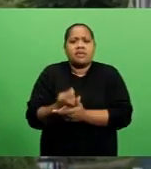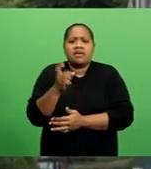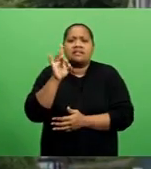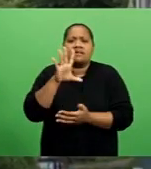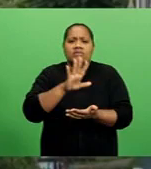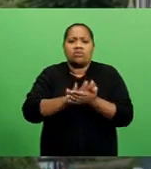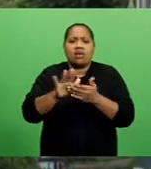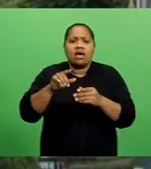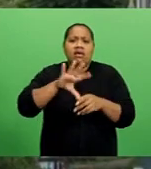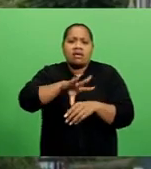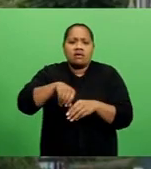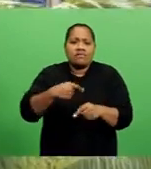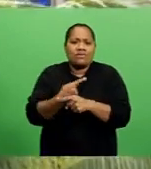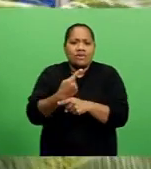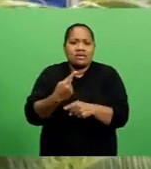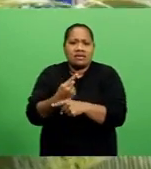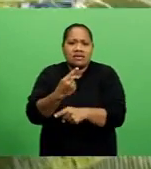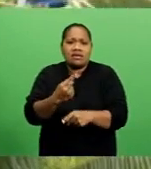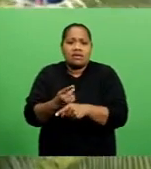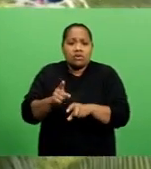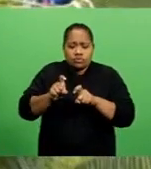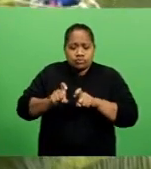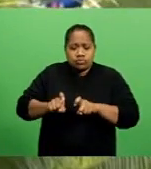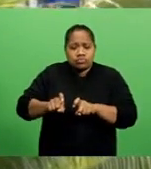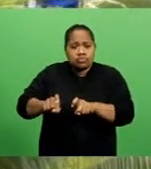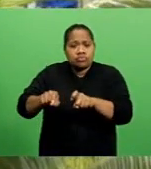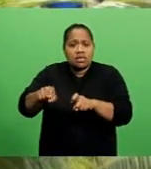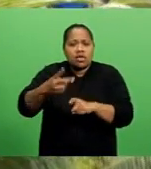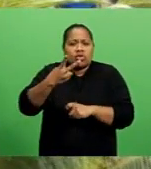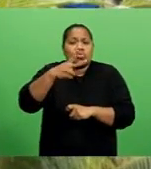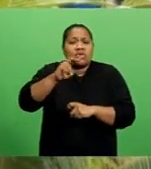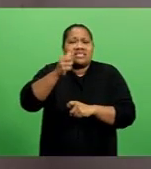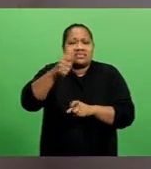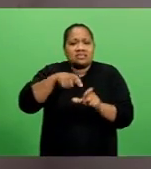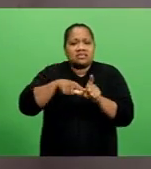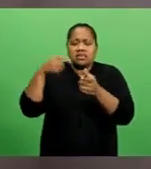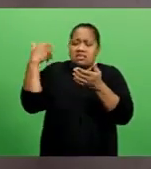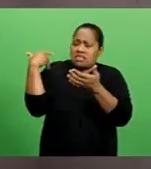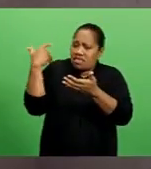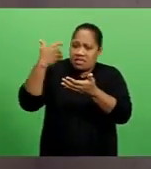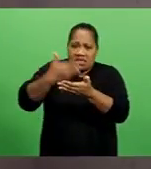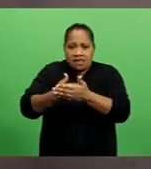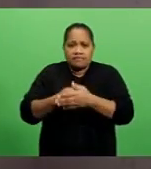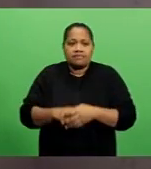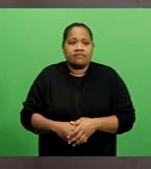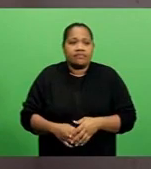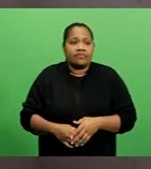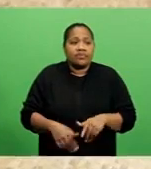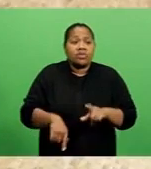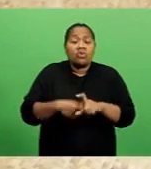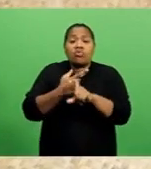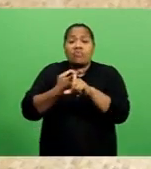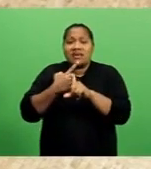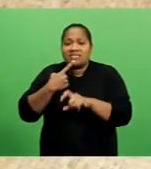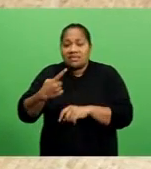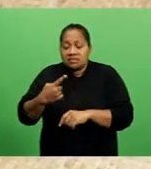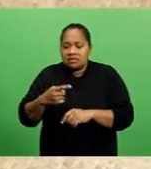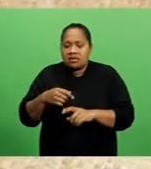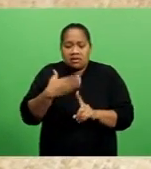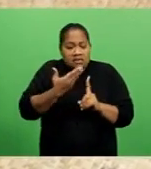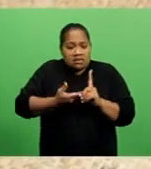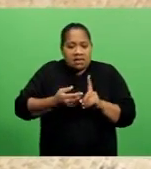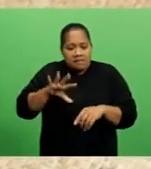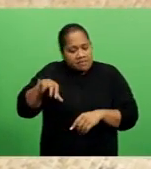weekly rent and has been staying in the property for the past 26 years. Kumar says PRB needs to look into this as